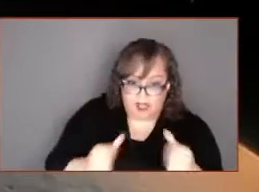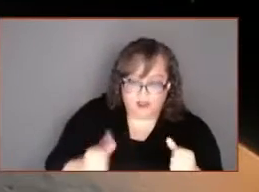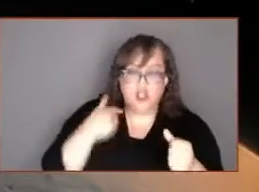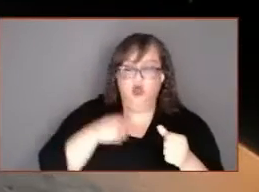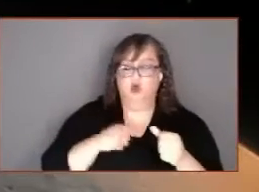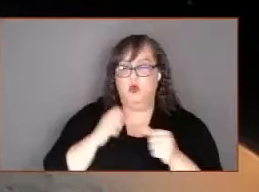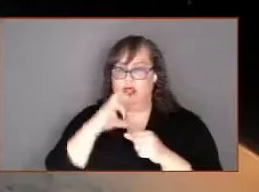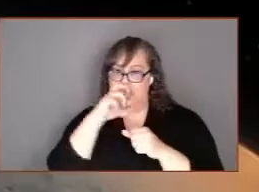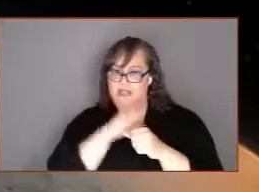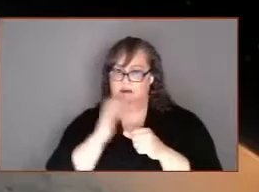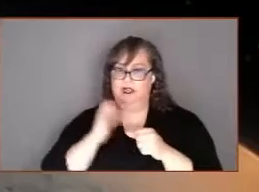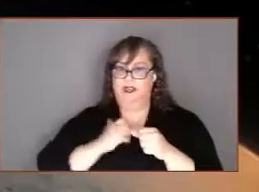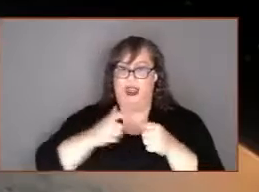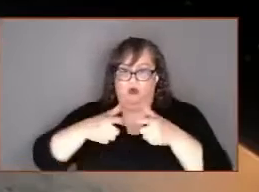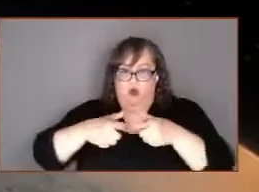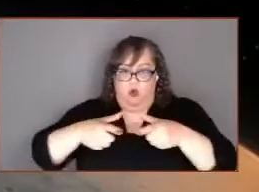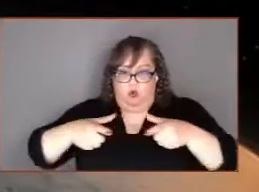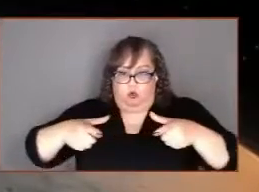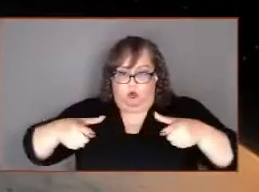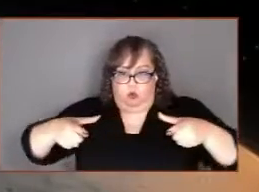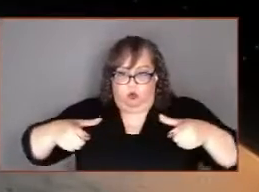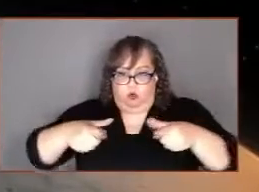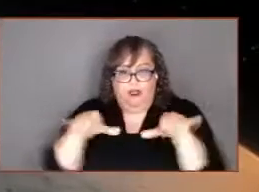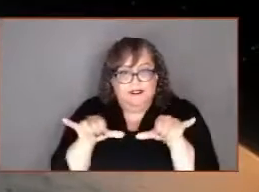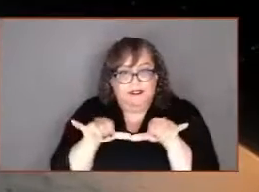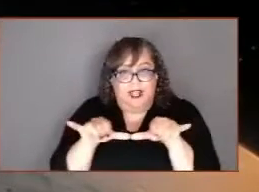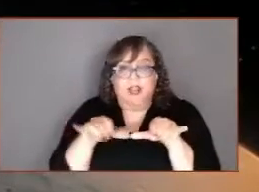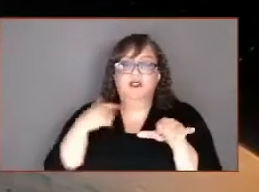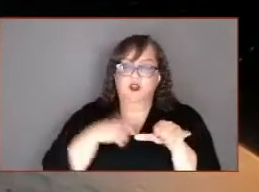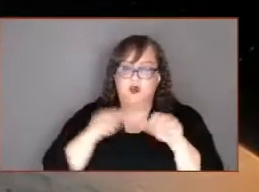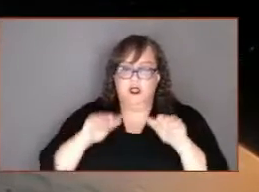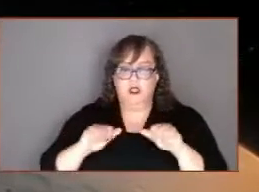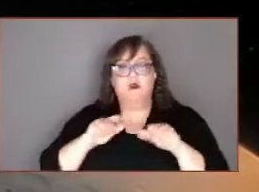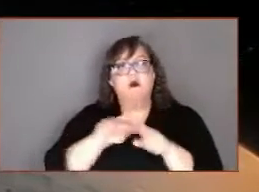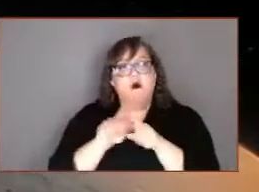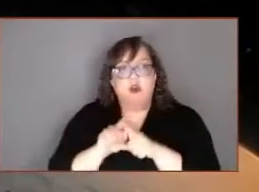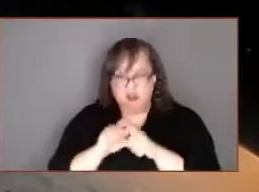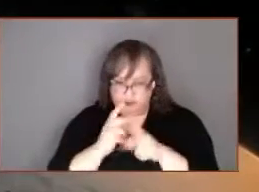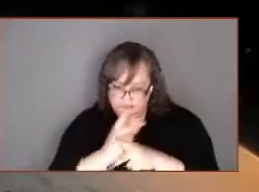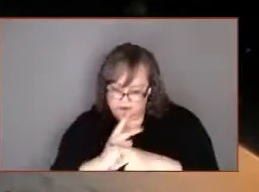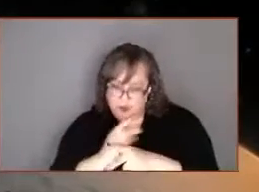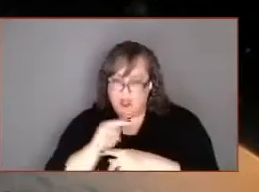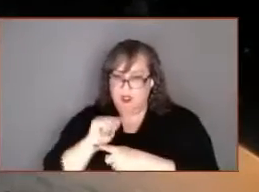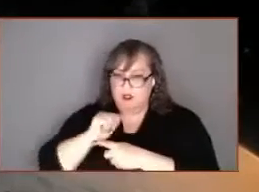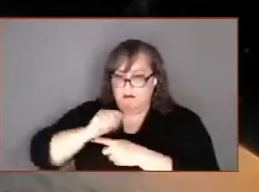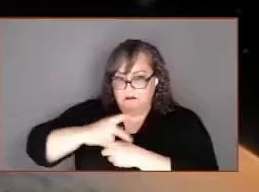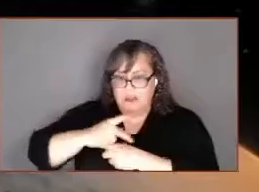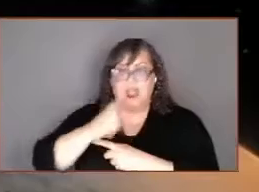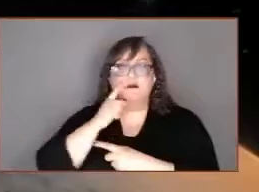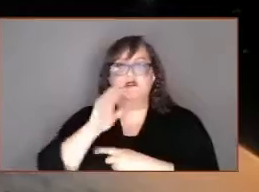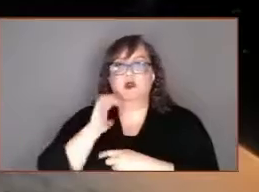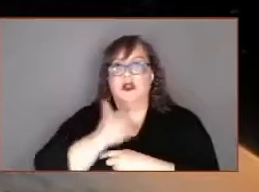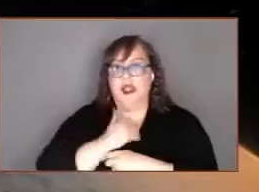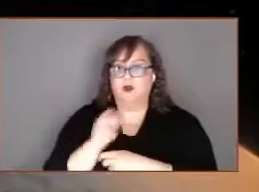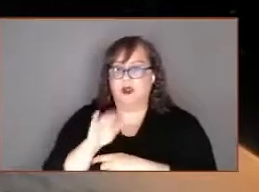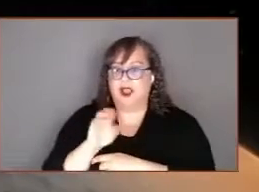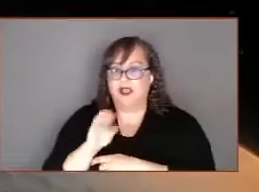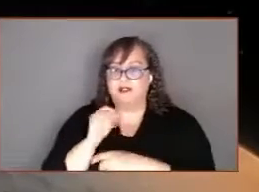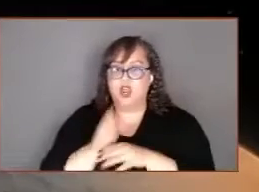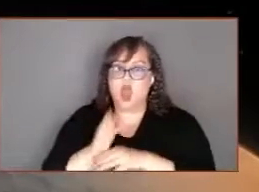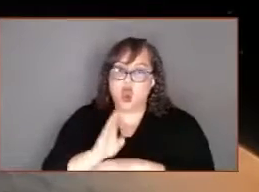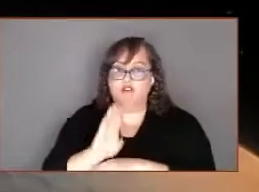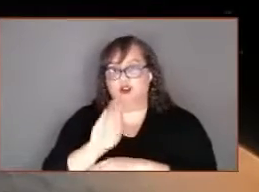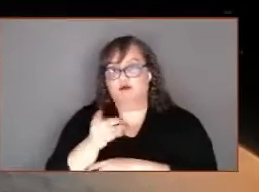that we melt, so we can also map out the ice as well as the overburden. Having addressed that, how do you feel about your odds this year of